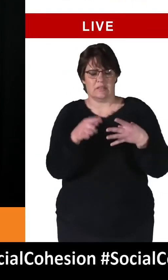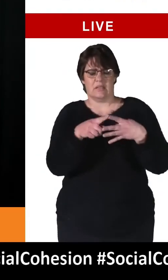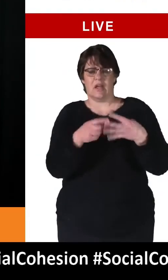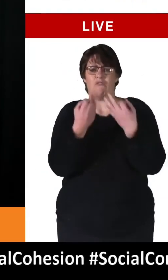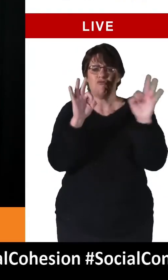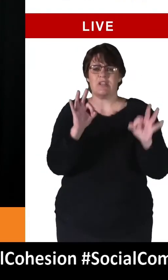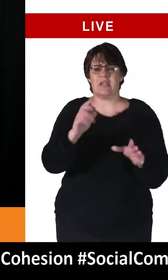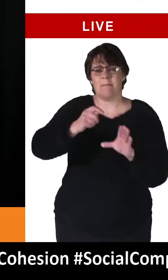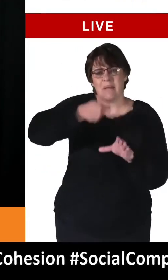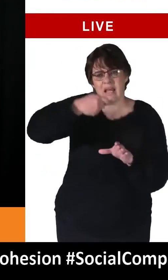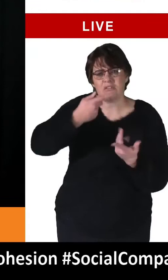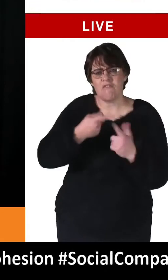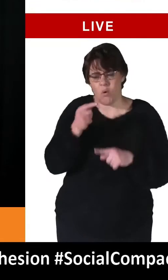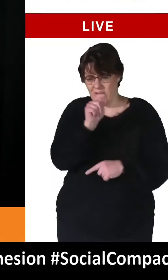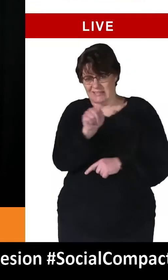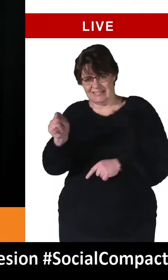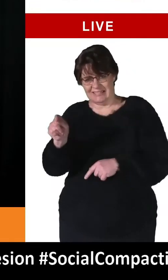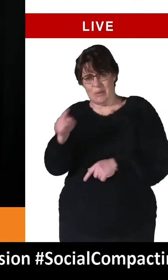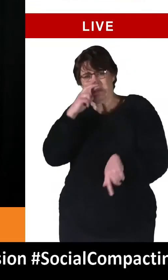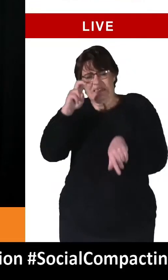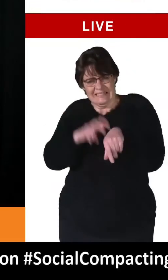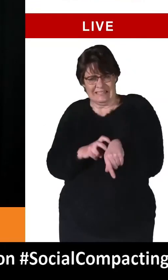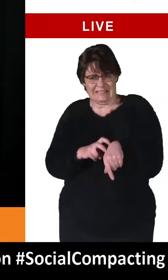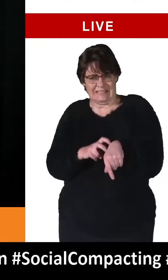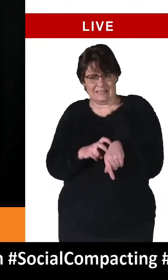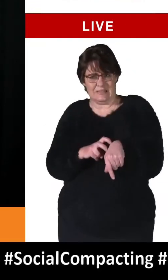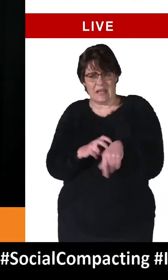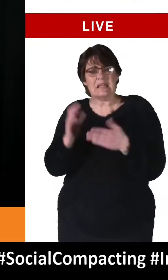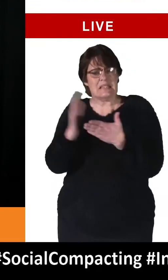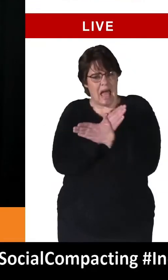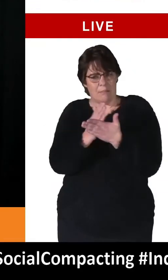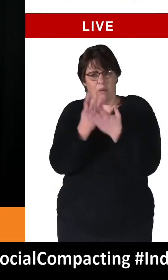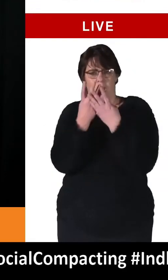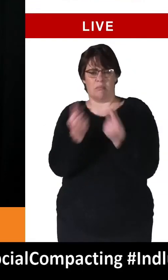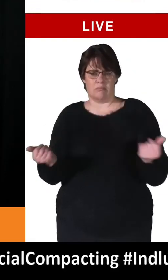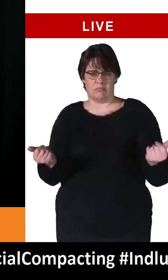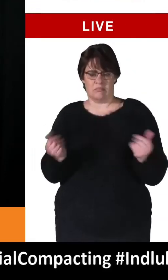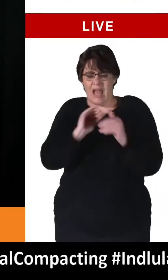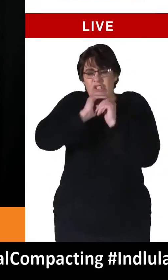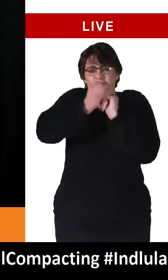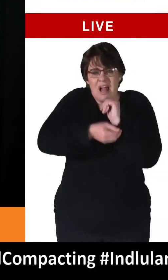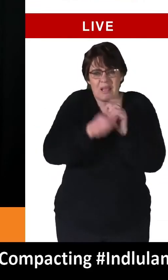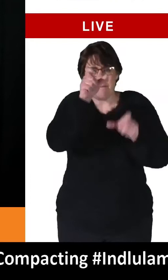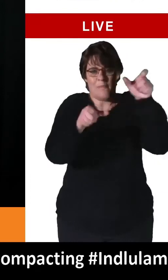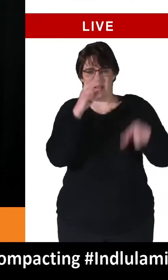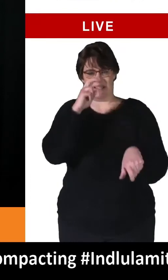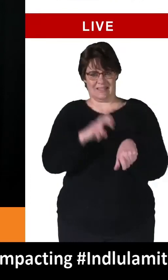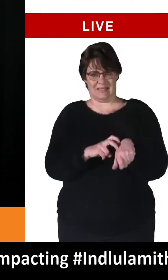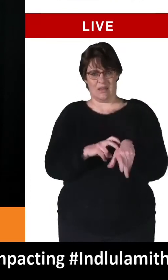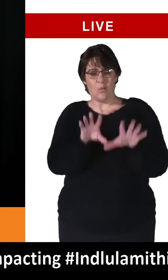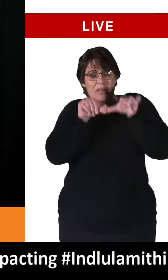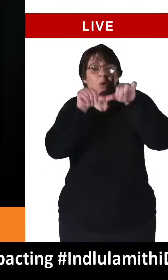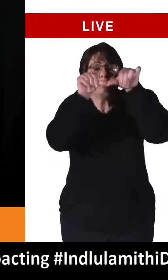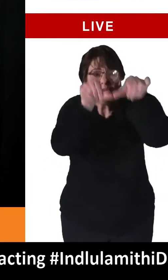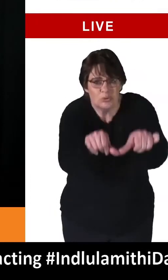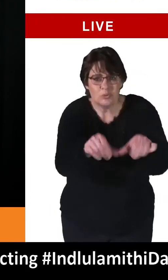free medication for the indigent, which sometimes disappears, that shelter which the people need. We need to continue